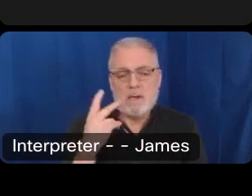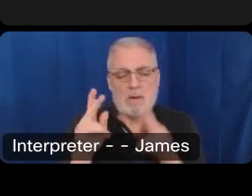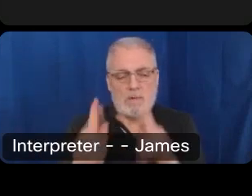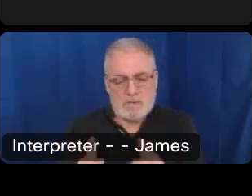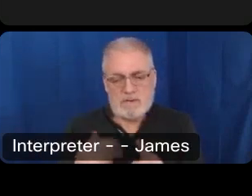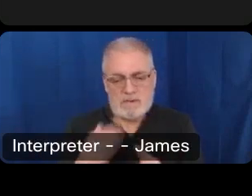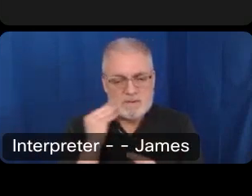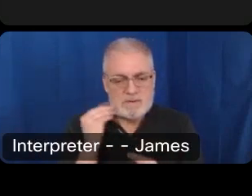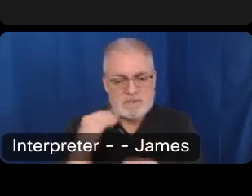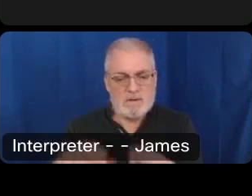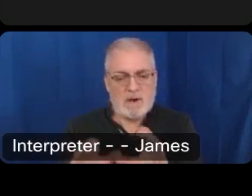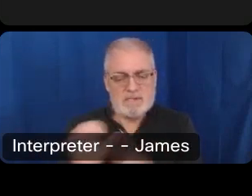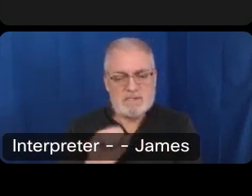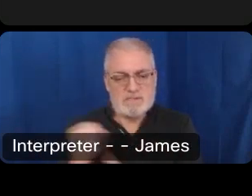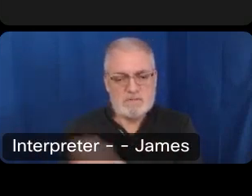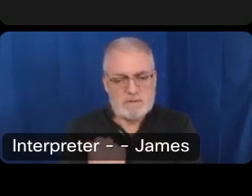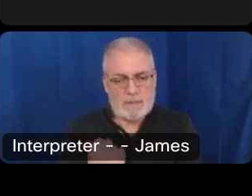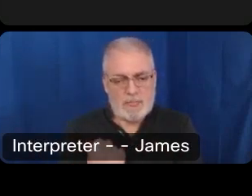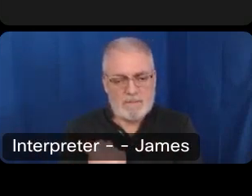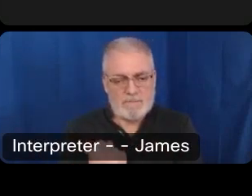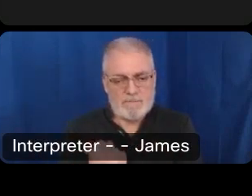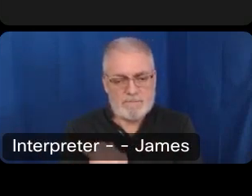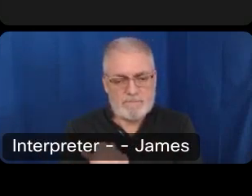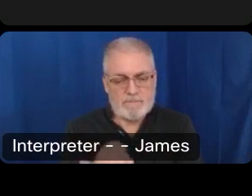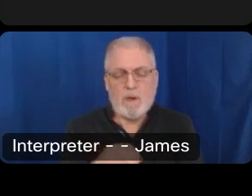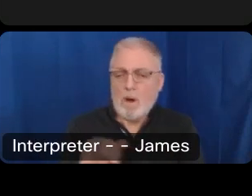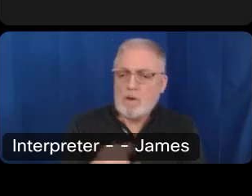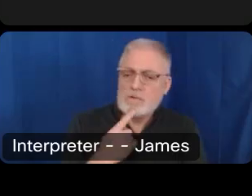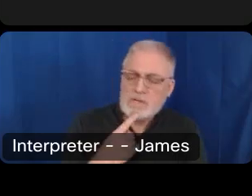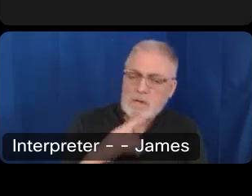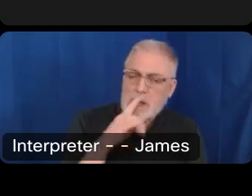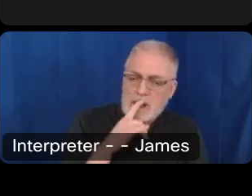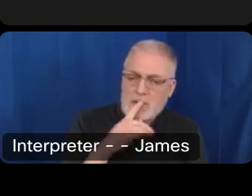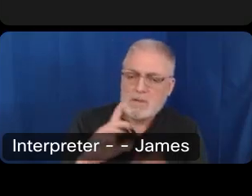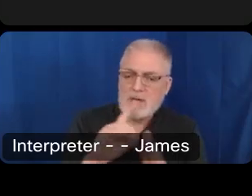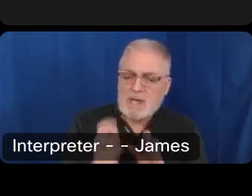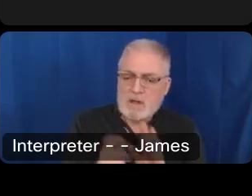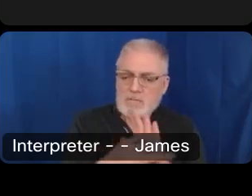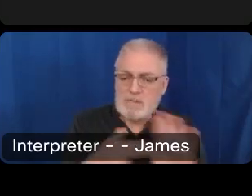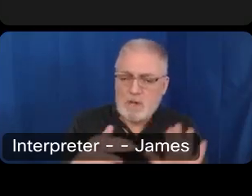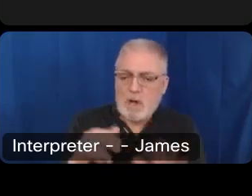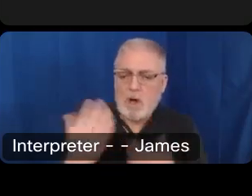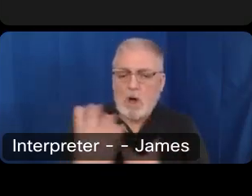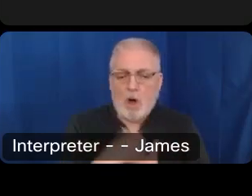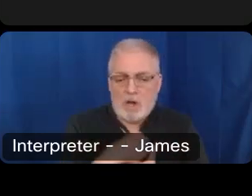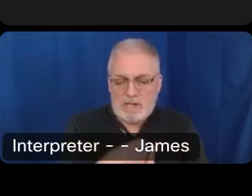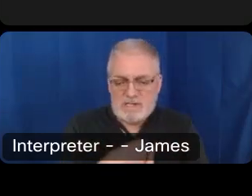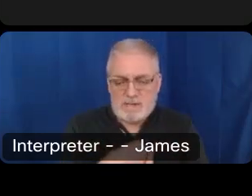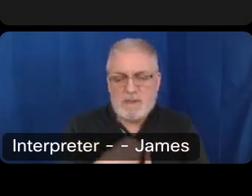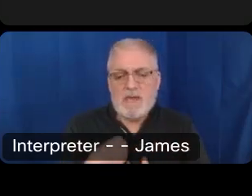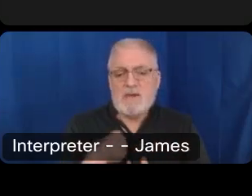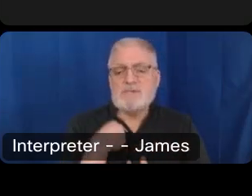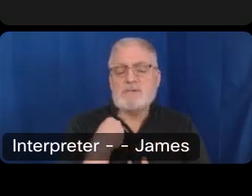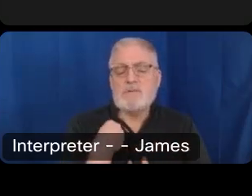oh, I see that, you said that your child has been diagnosed with autism. Here are some resources. Here's an intake that I could get you